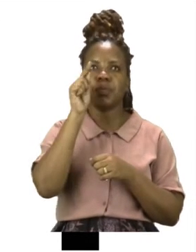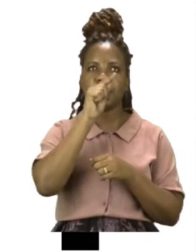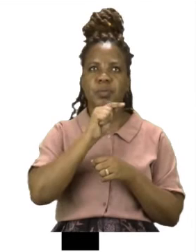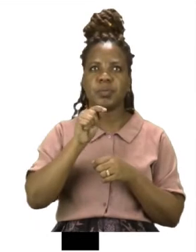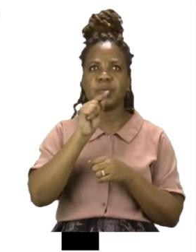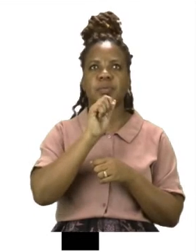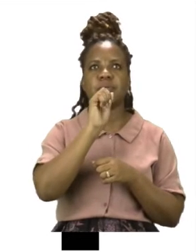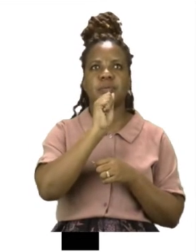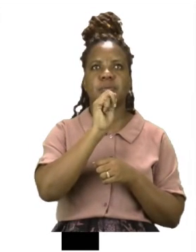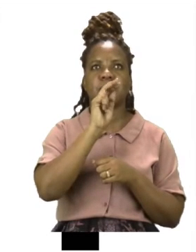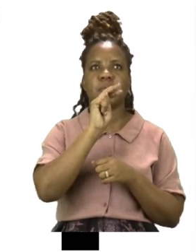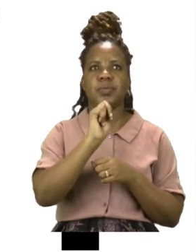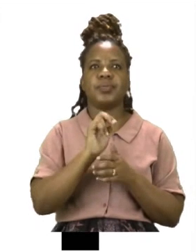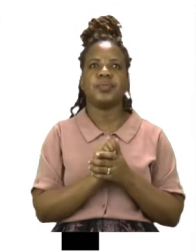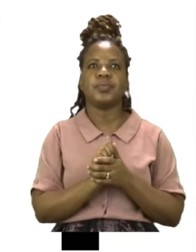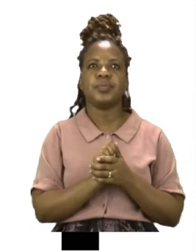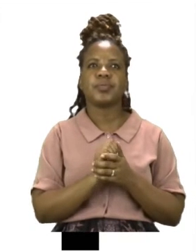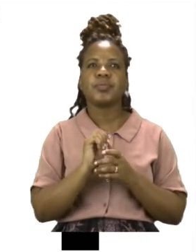Let's take a look at H together.